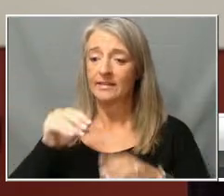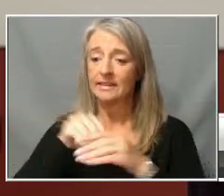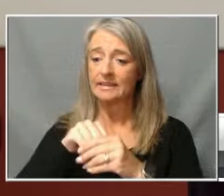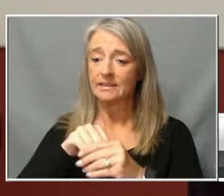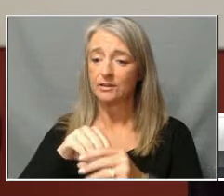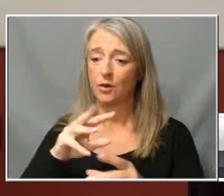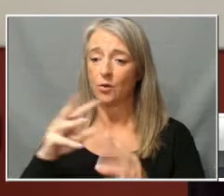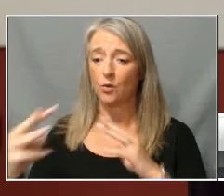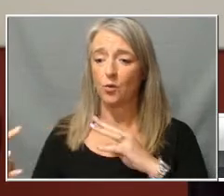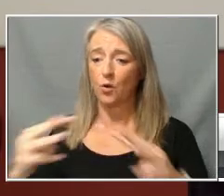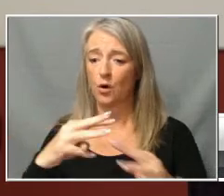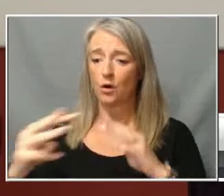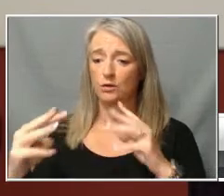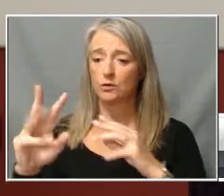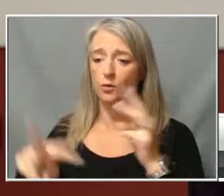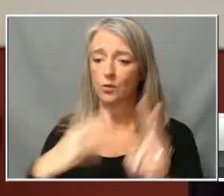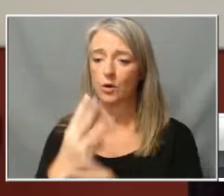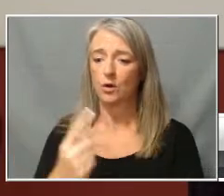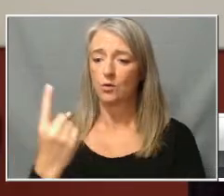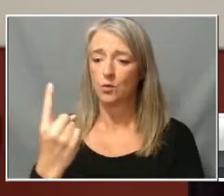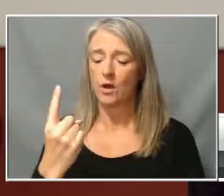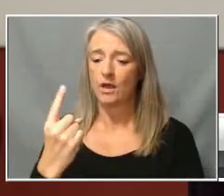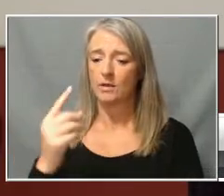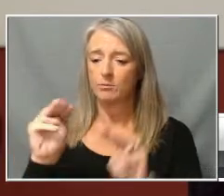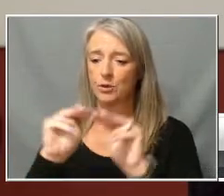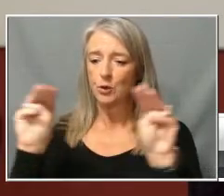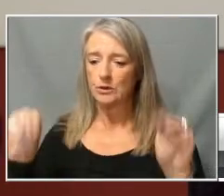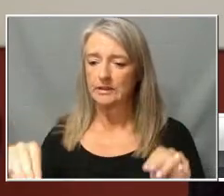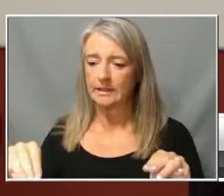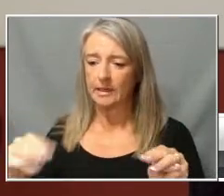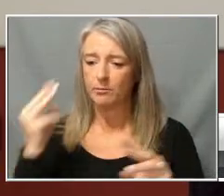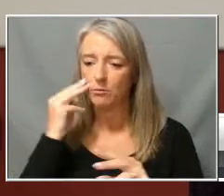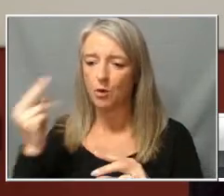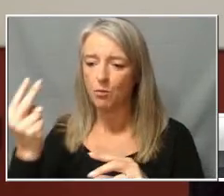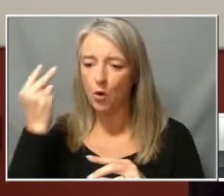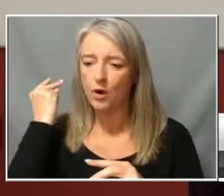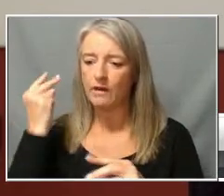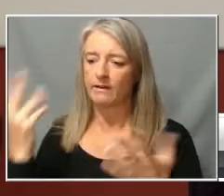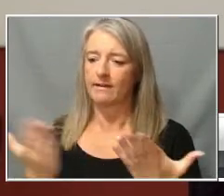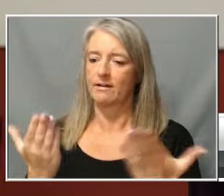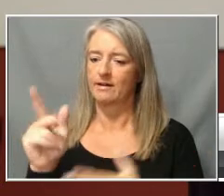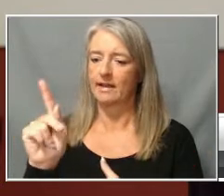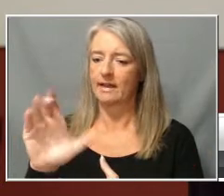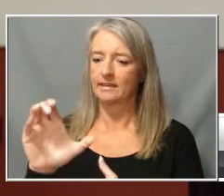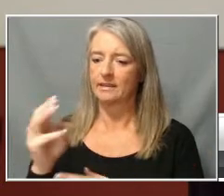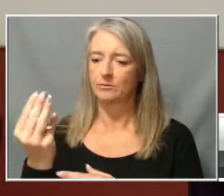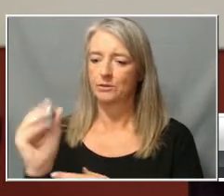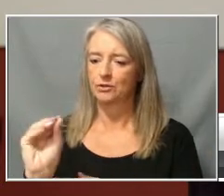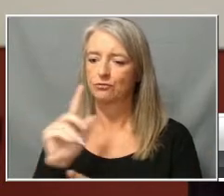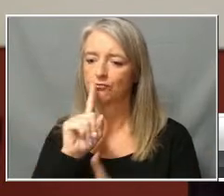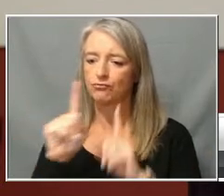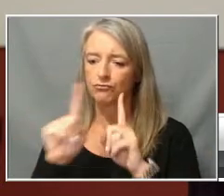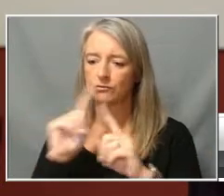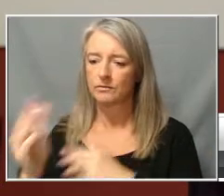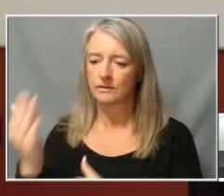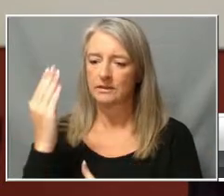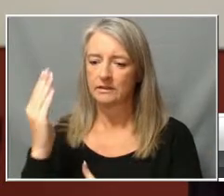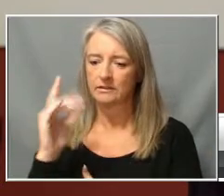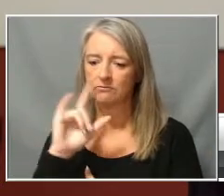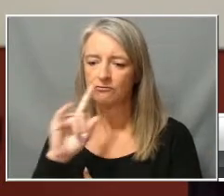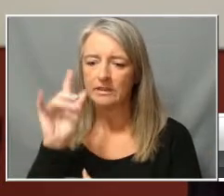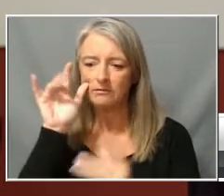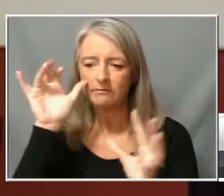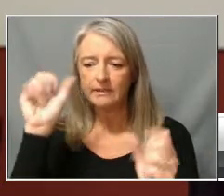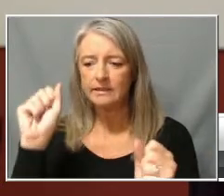I Museum and Memorial here in Kansas City, Missouri. And we are talking this morning about the fascinating connection